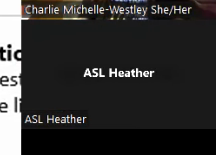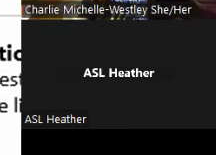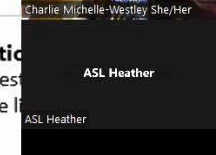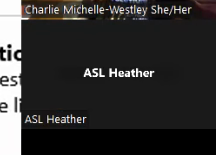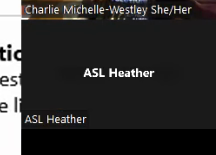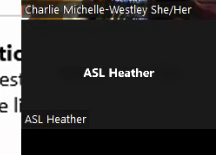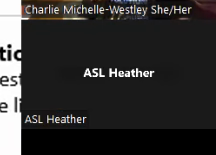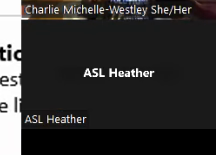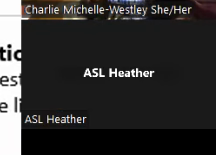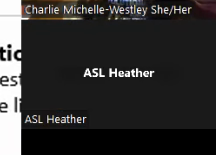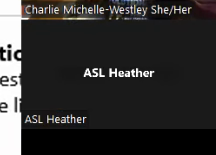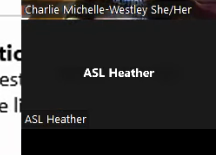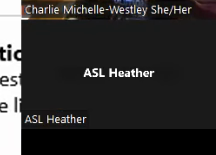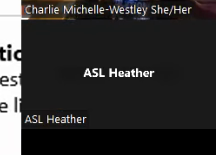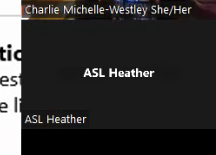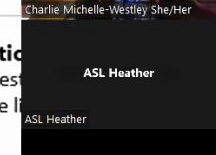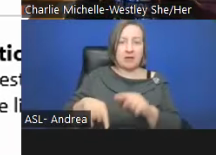We can't hear you, Charlie.